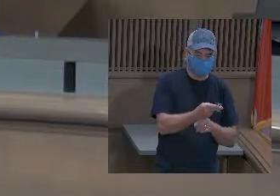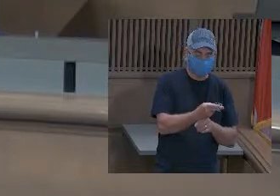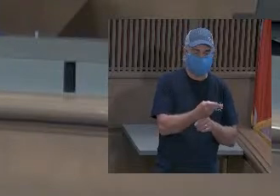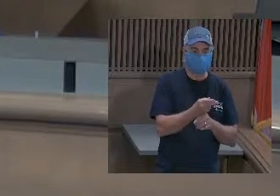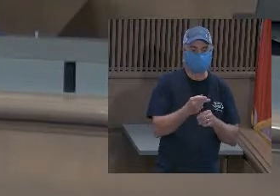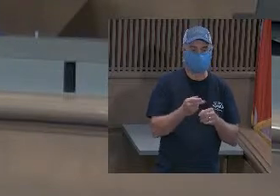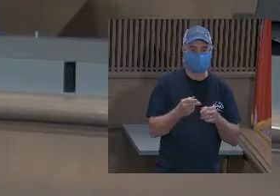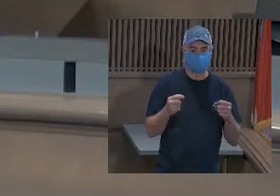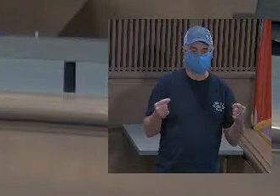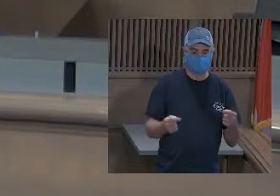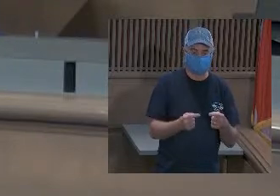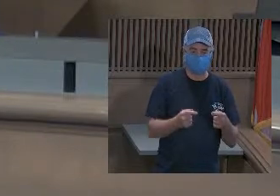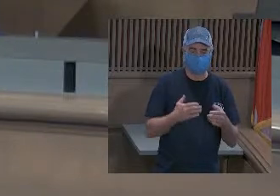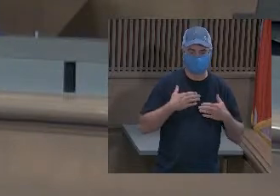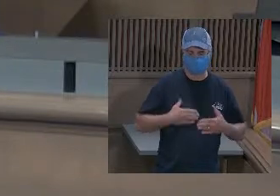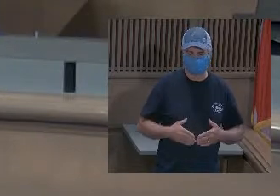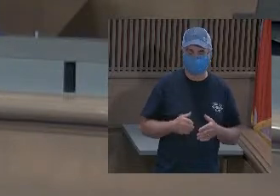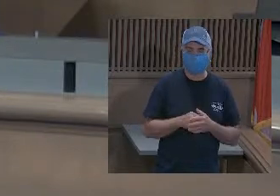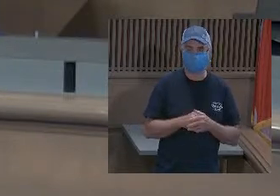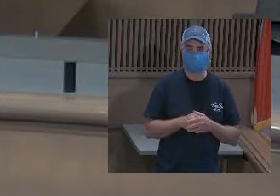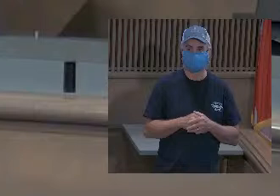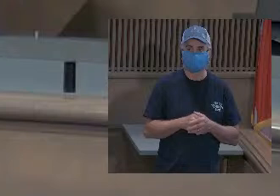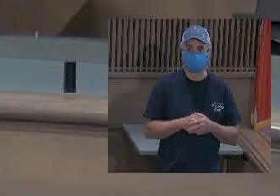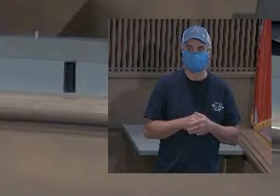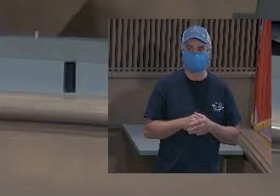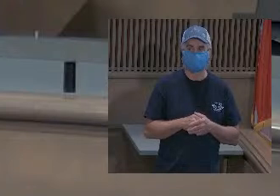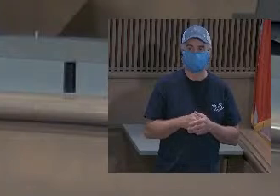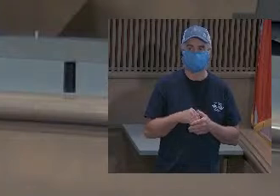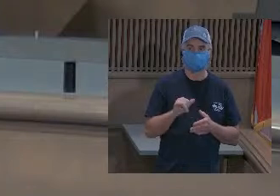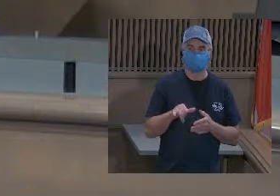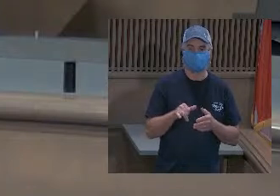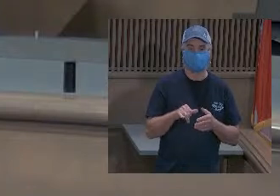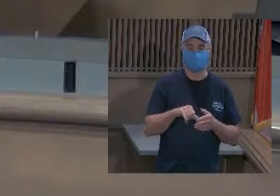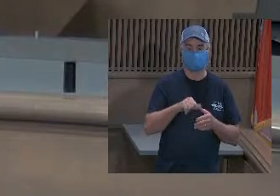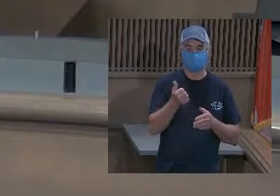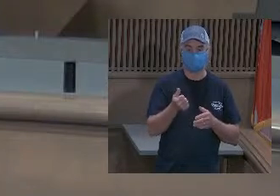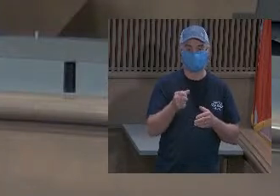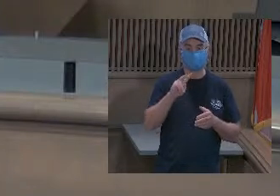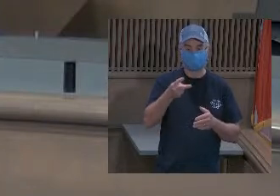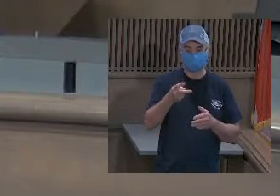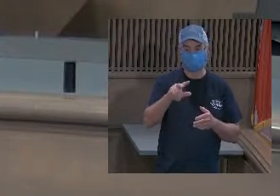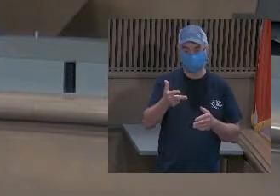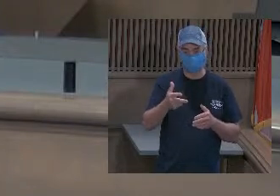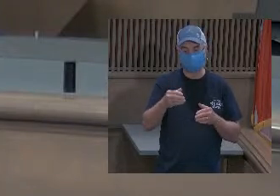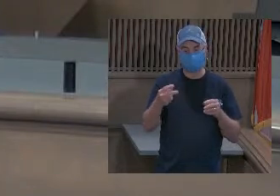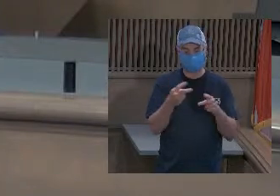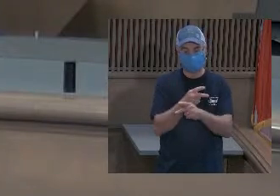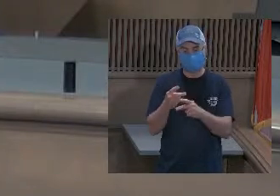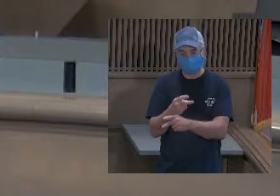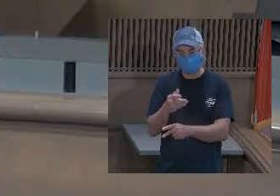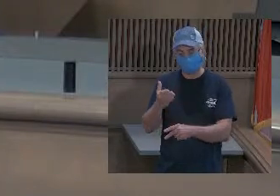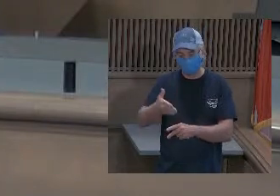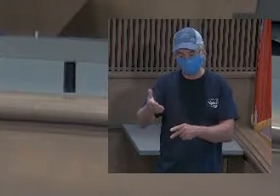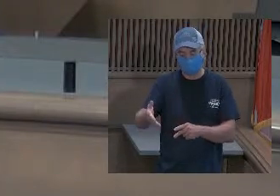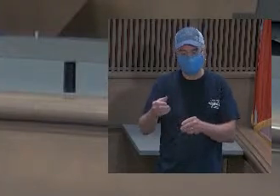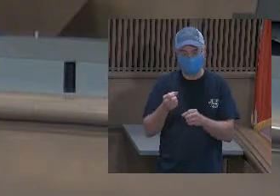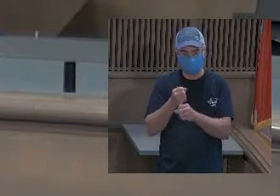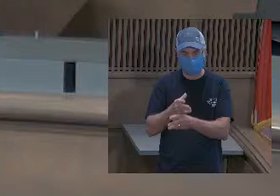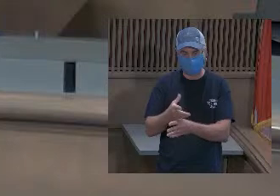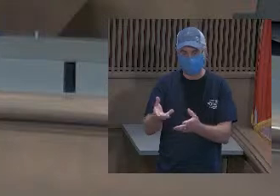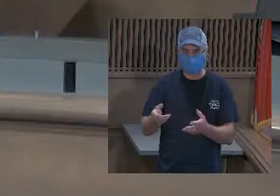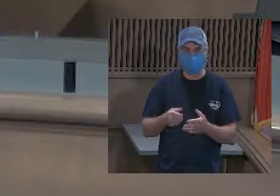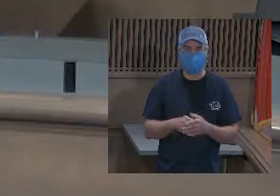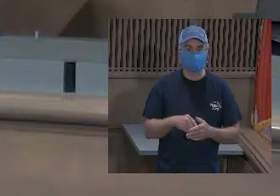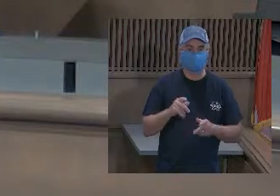immune system, and causing all of those problems that we see with those people that are literally right